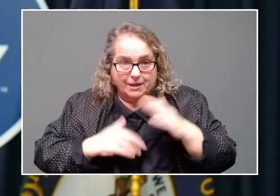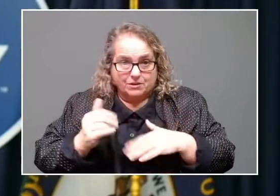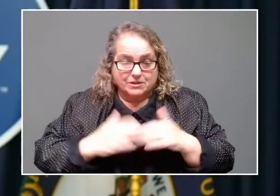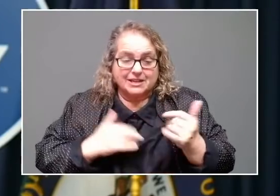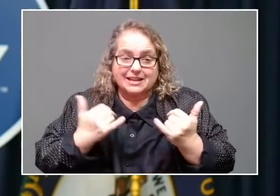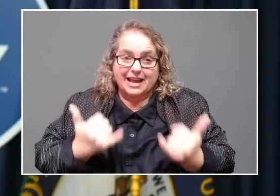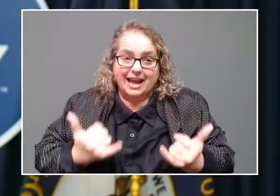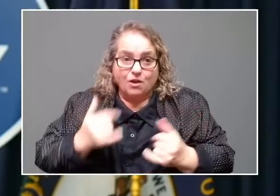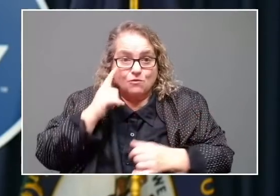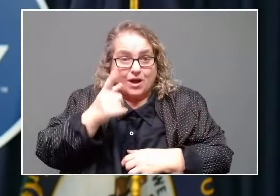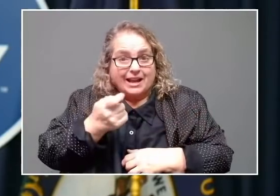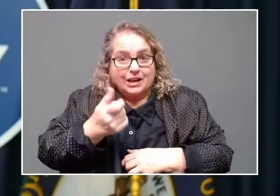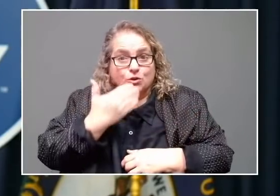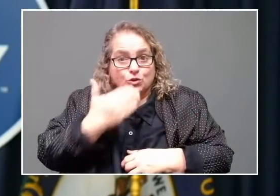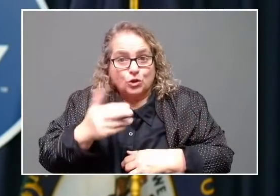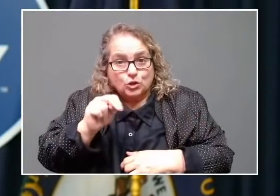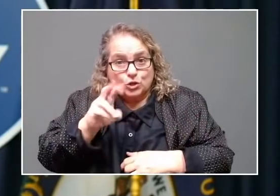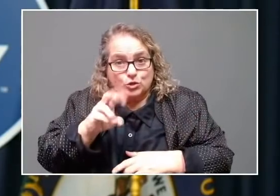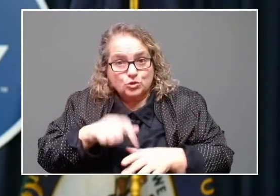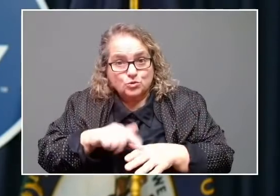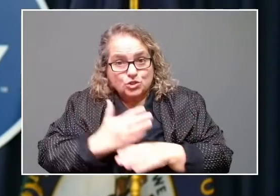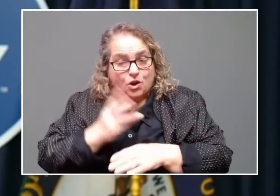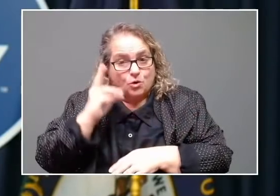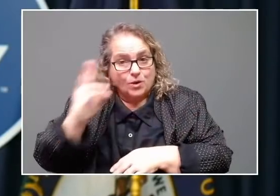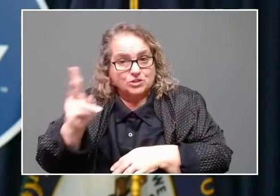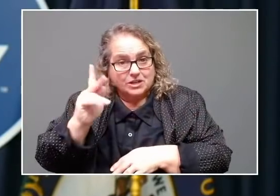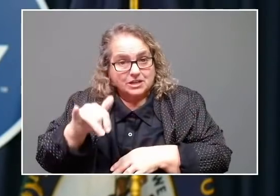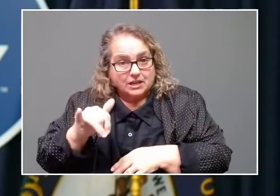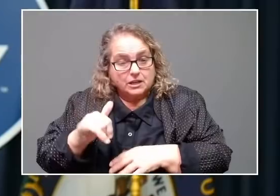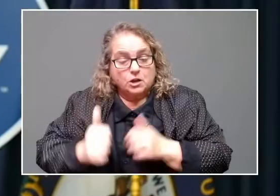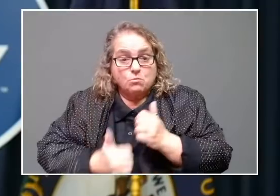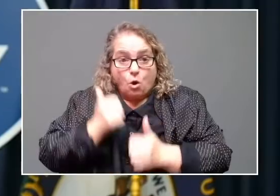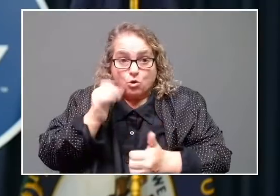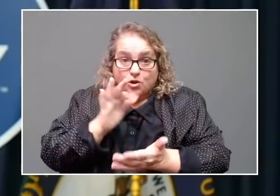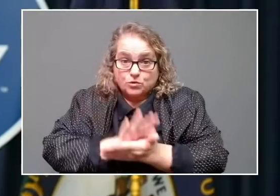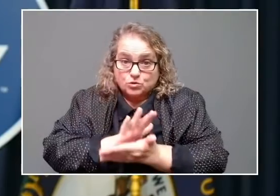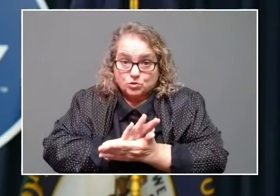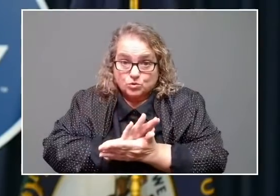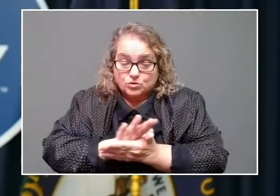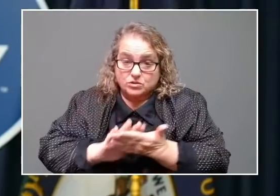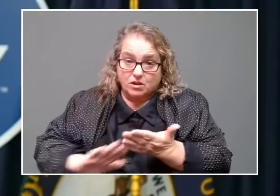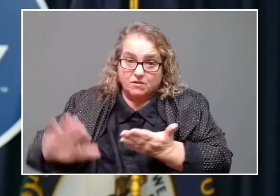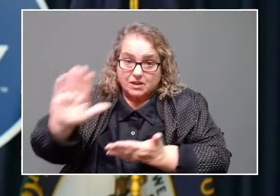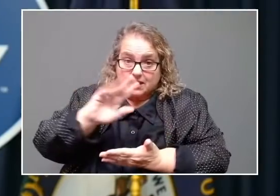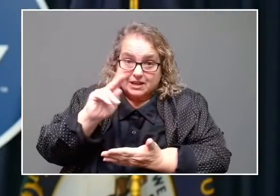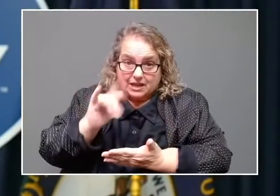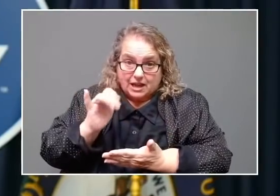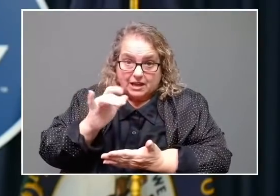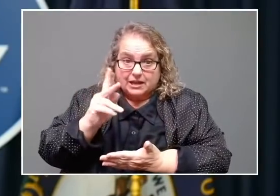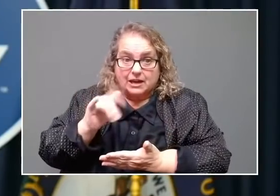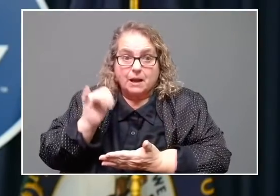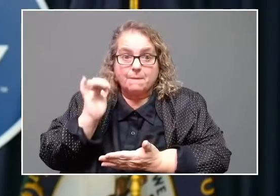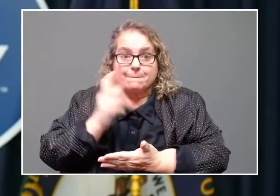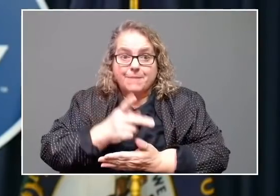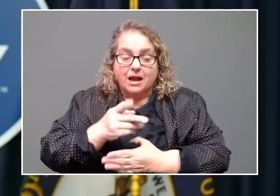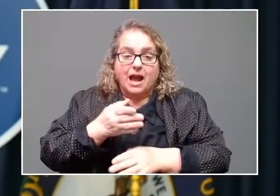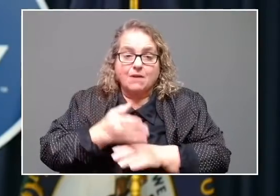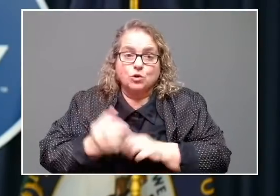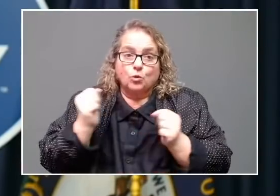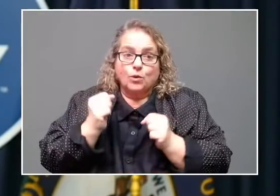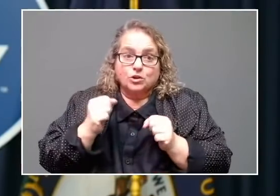to share in Western Kentucky. Most of the schools across Kentucky are back in after their winter break, but that return